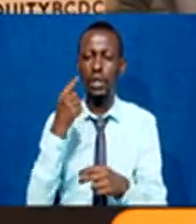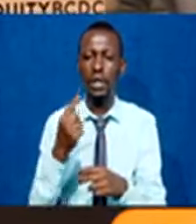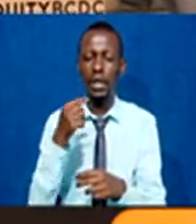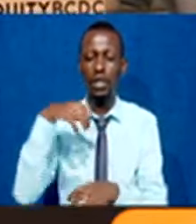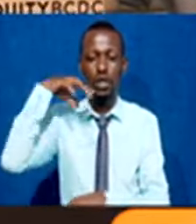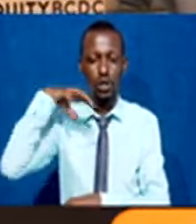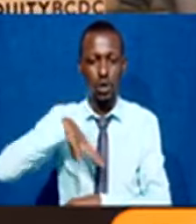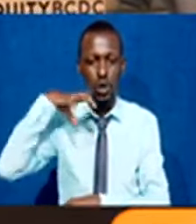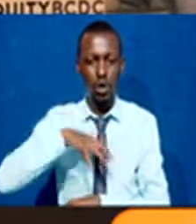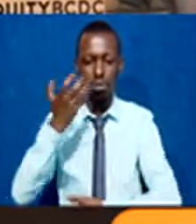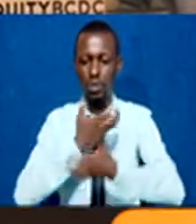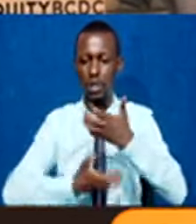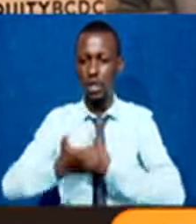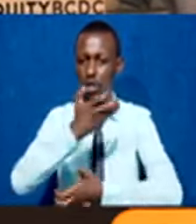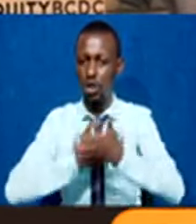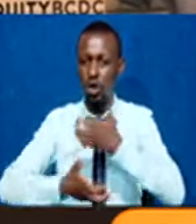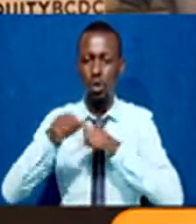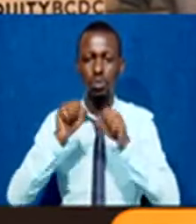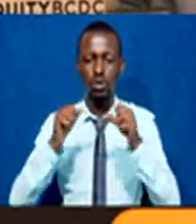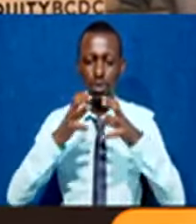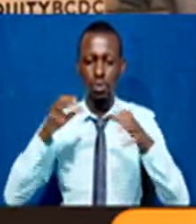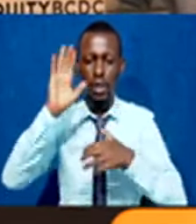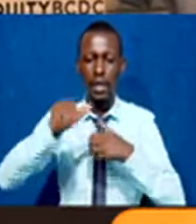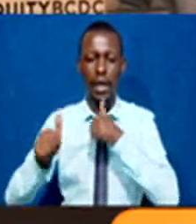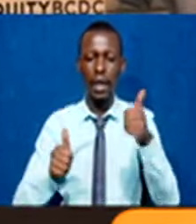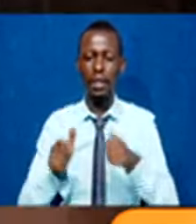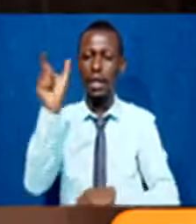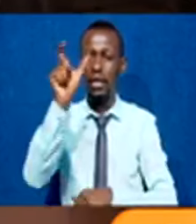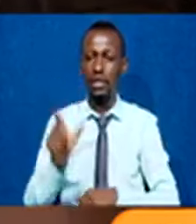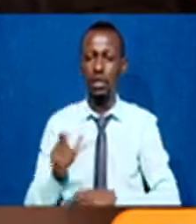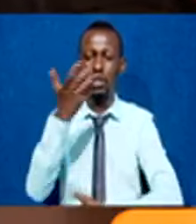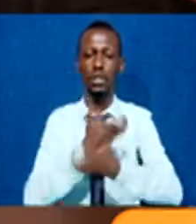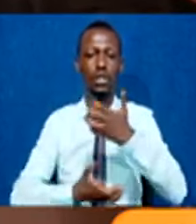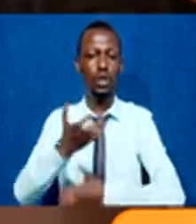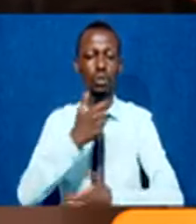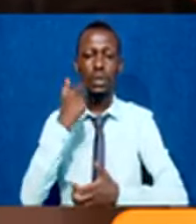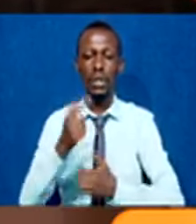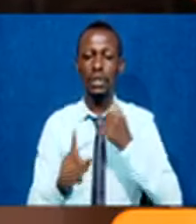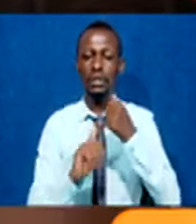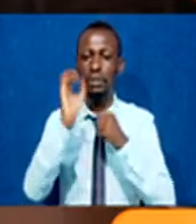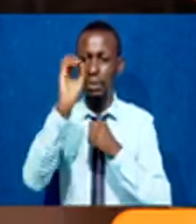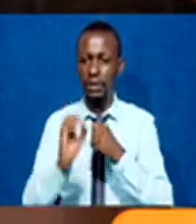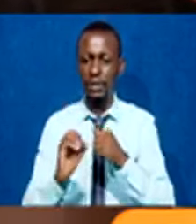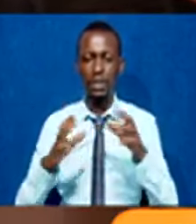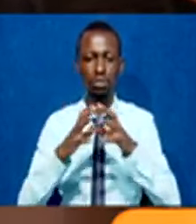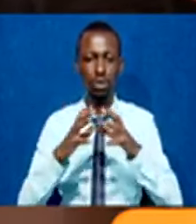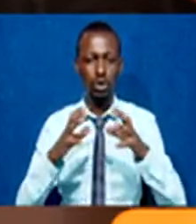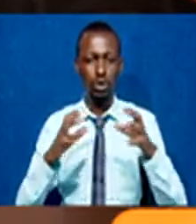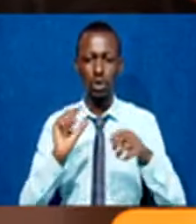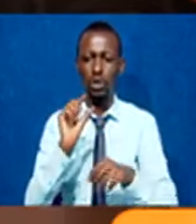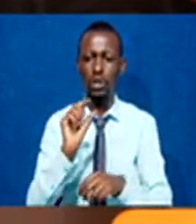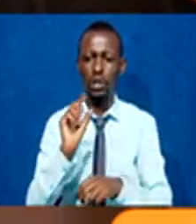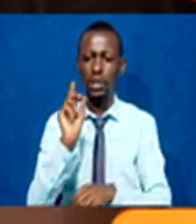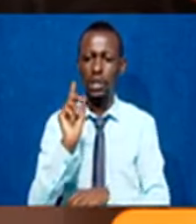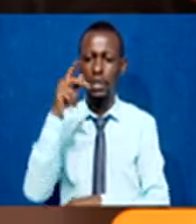DRC economy could outperform other economies in the region, with experts projecting a 6% GDP growth, noting that the lack